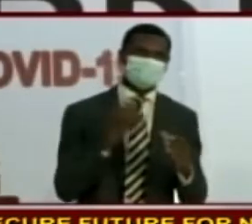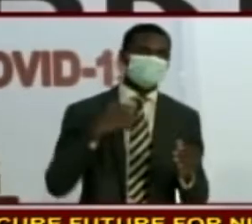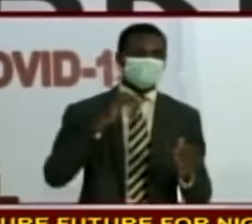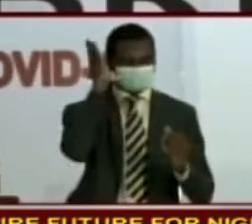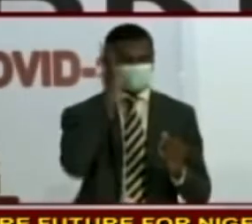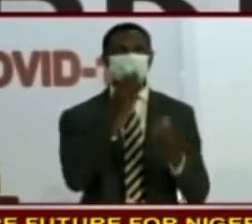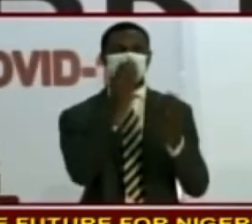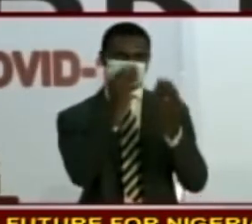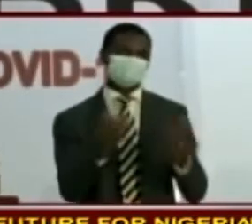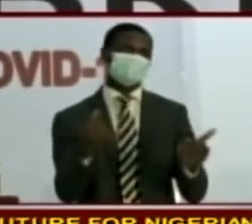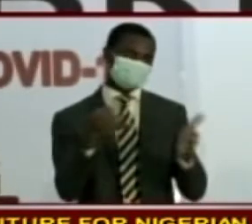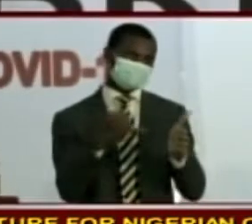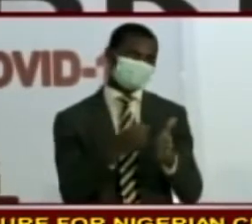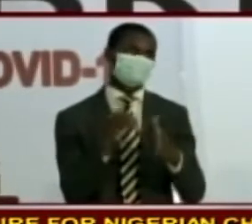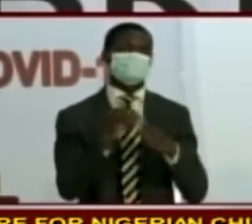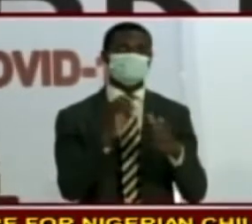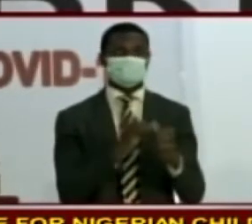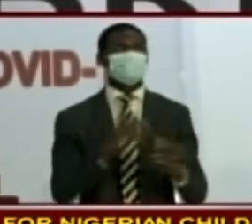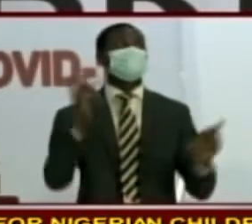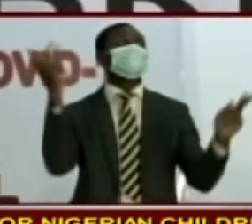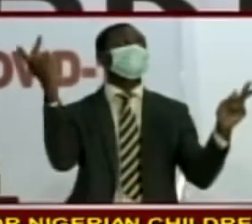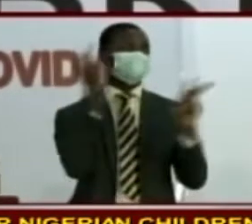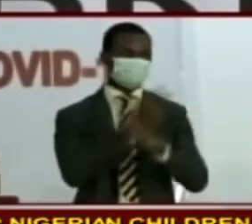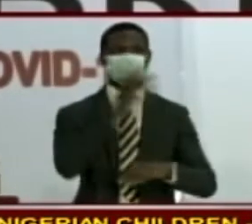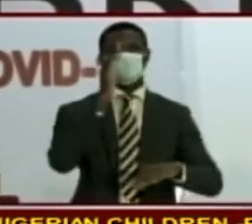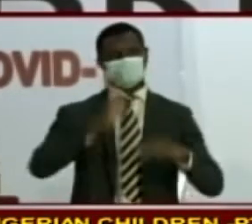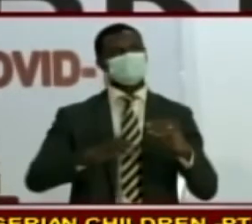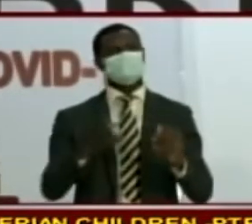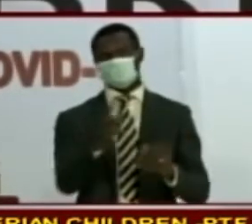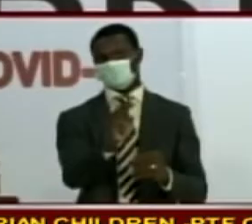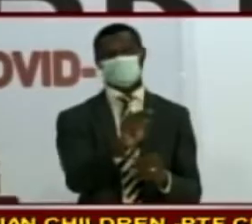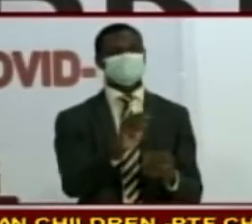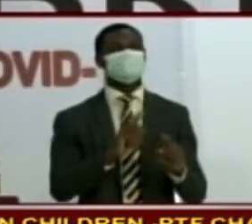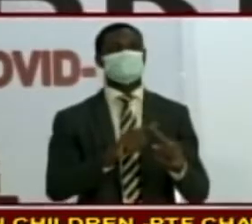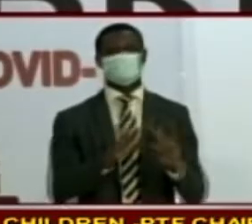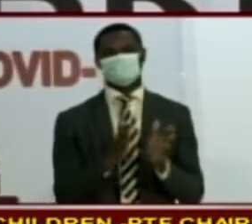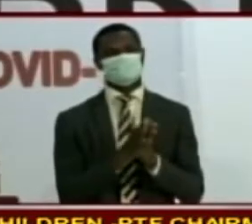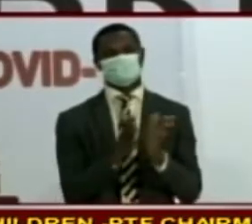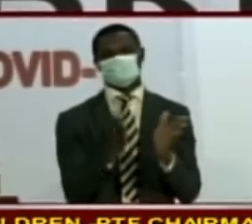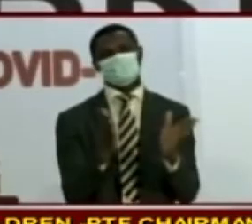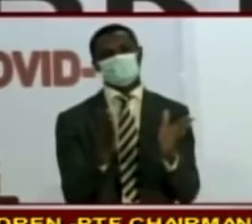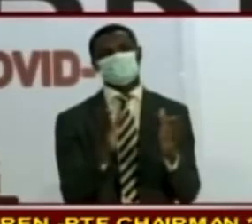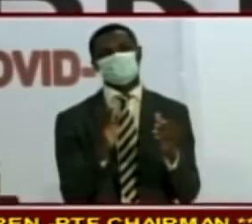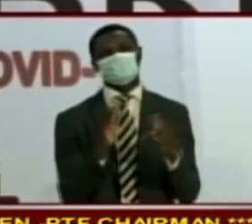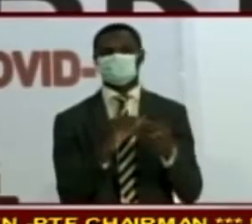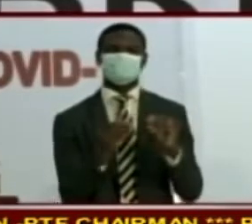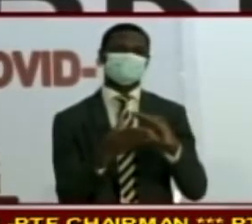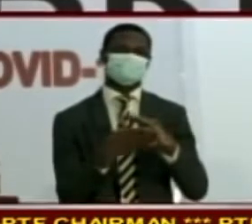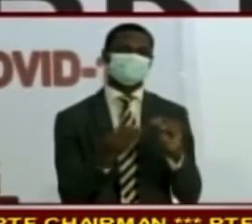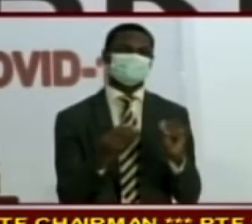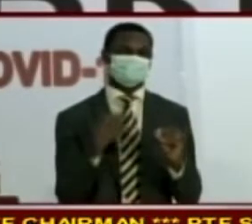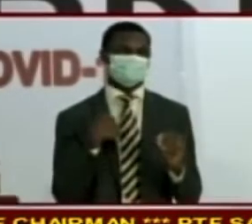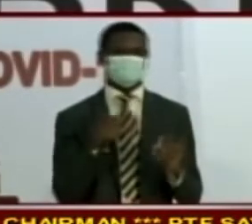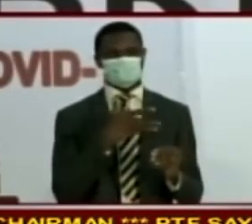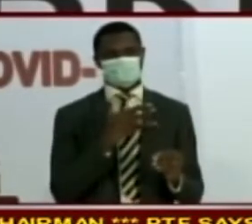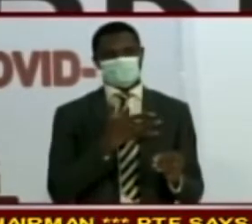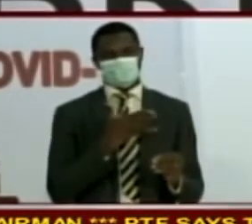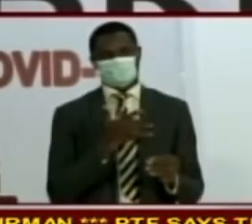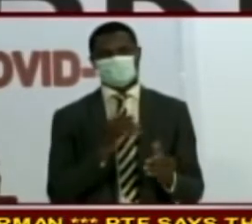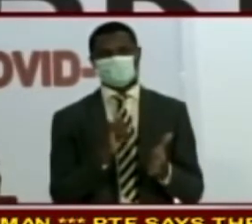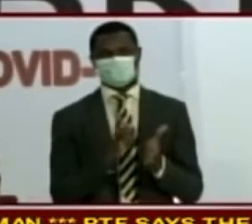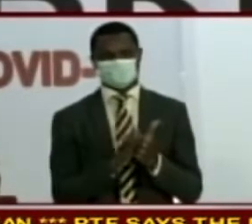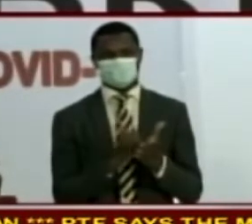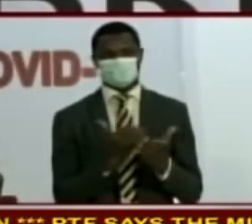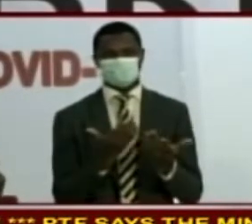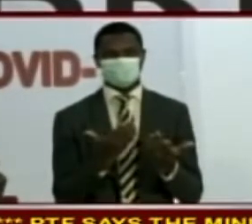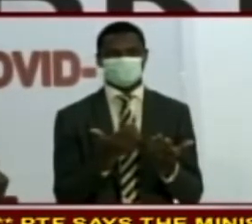even more potent. But generally speaking, with mutations, what usually happens is if you